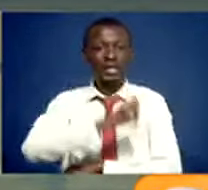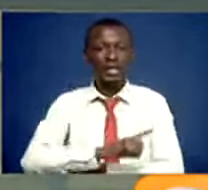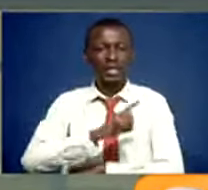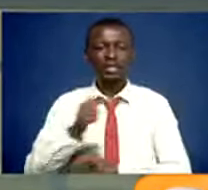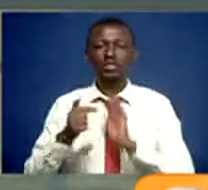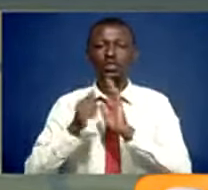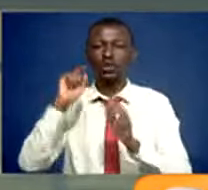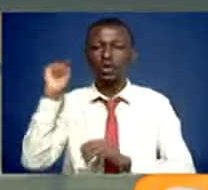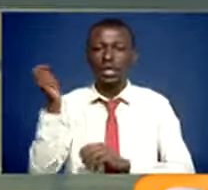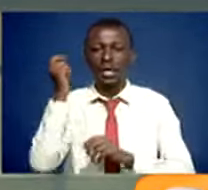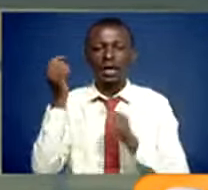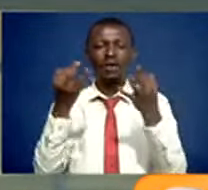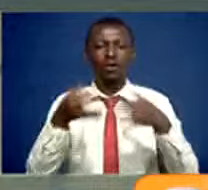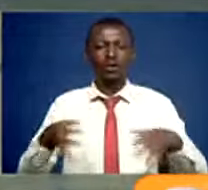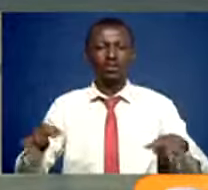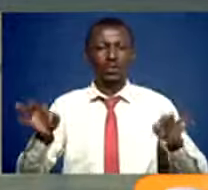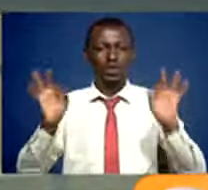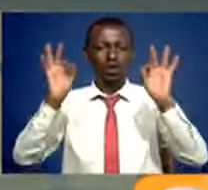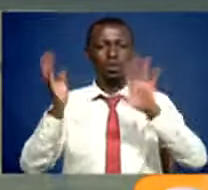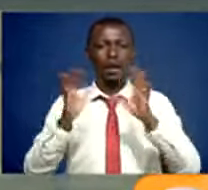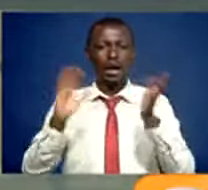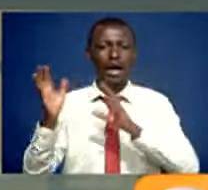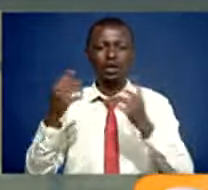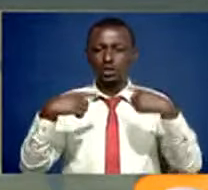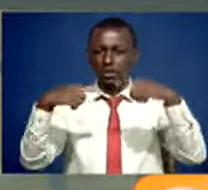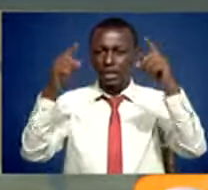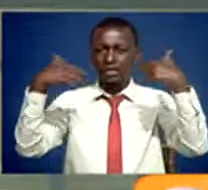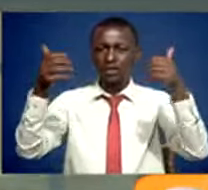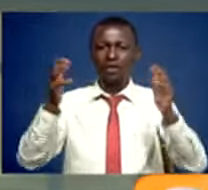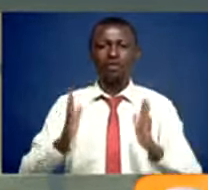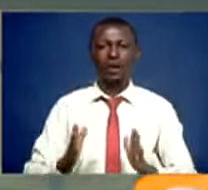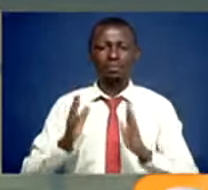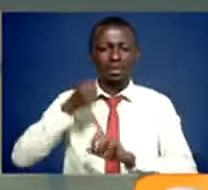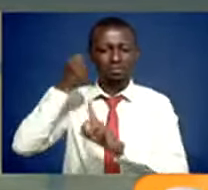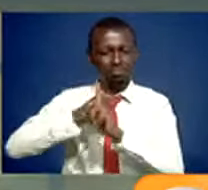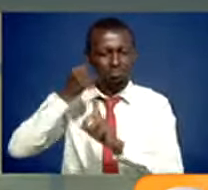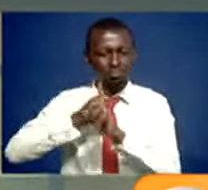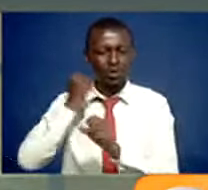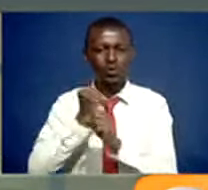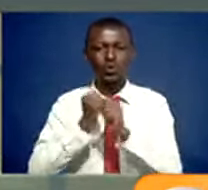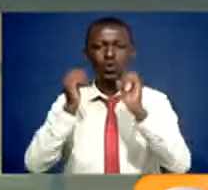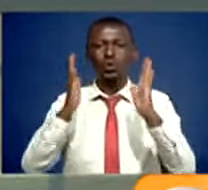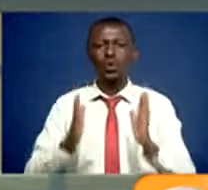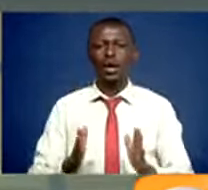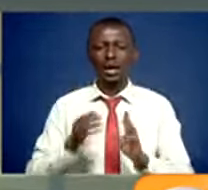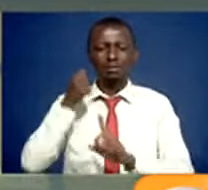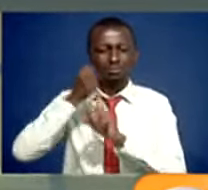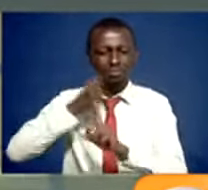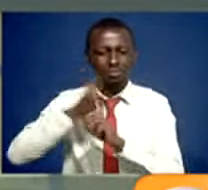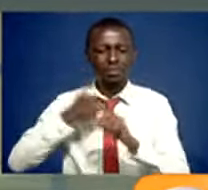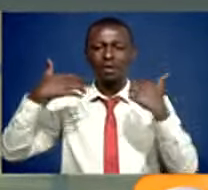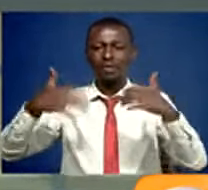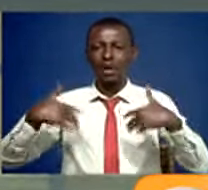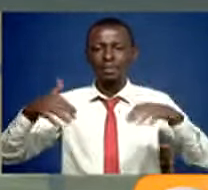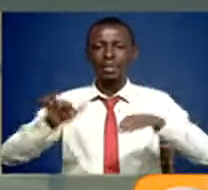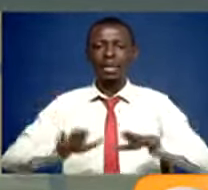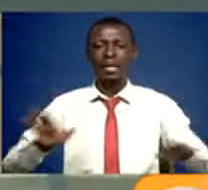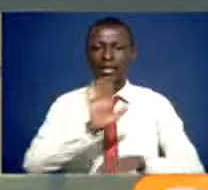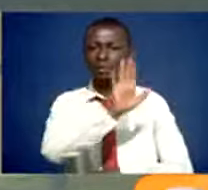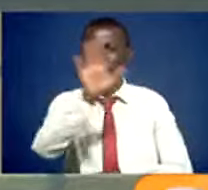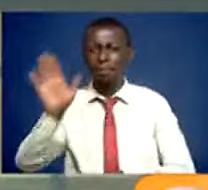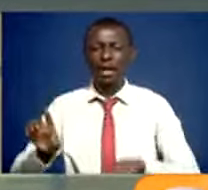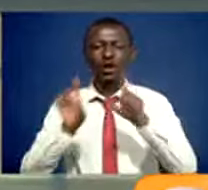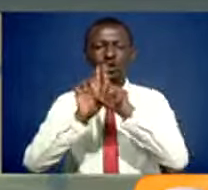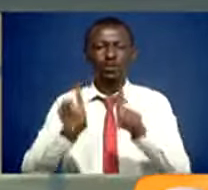freedom was won by resolute farmers and determined workers on their shambas and their